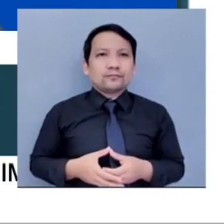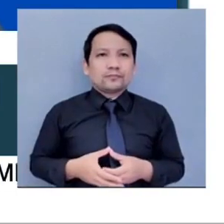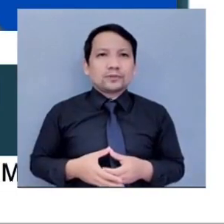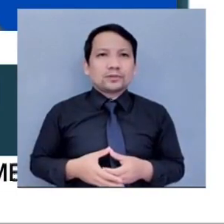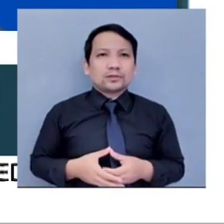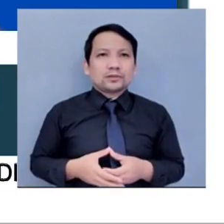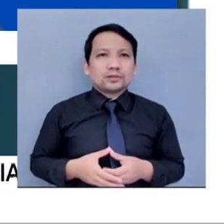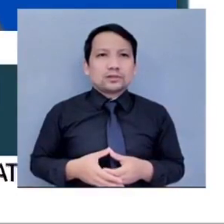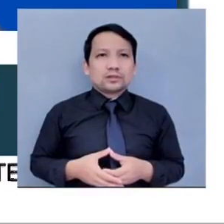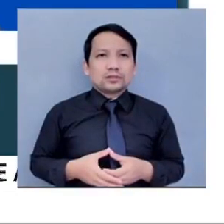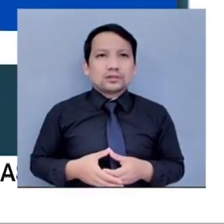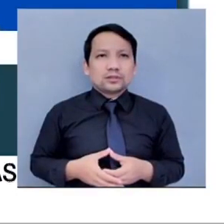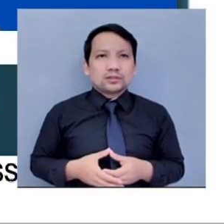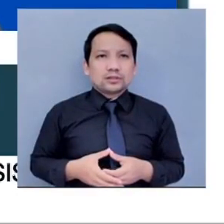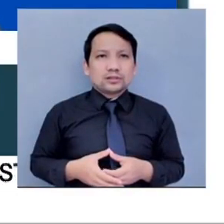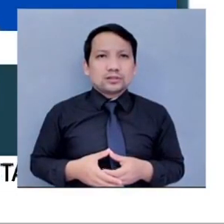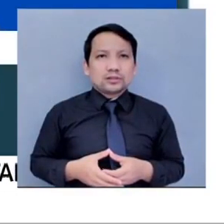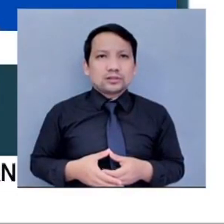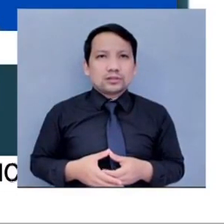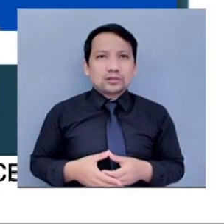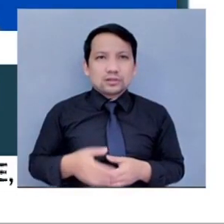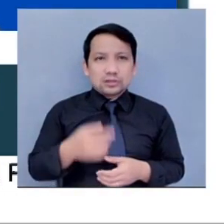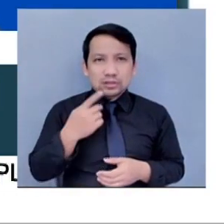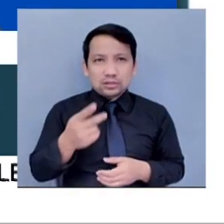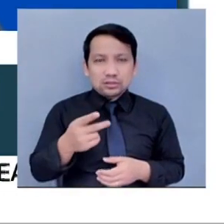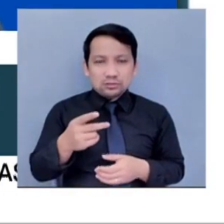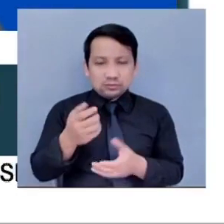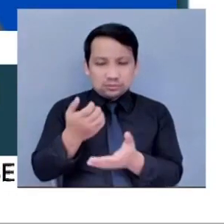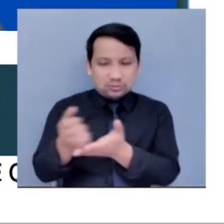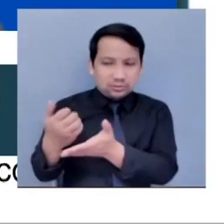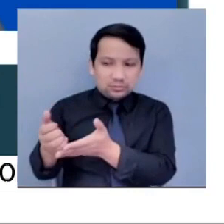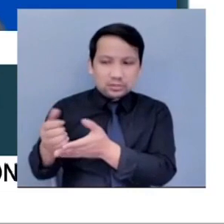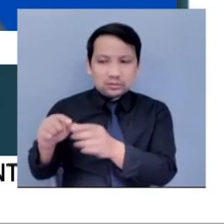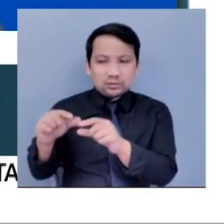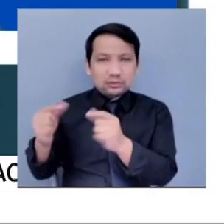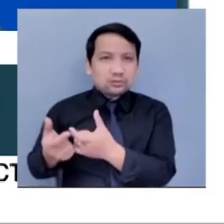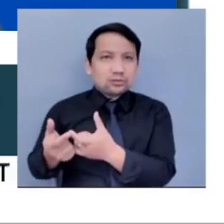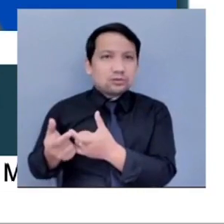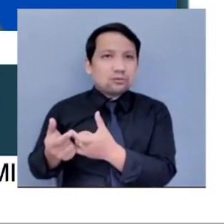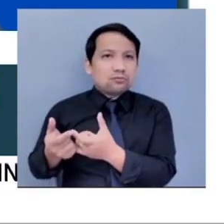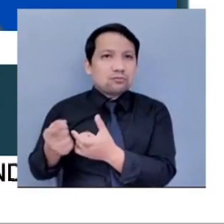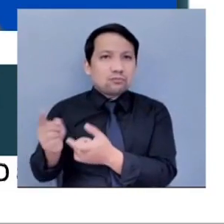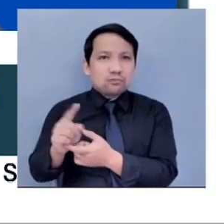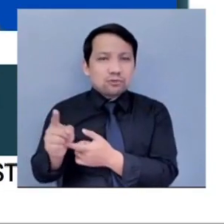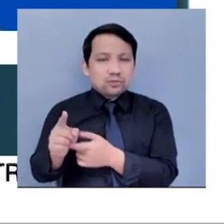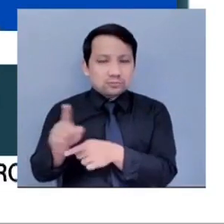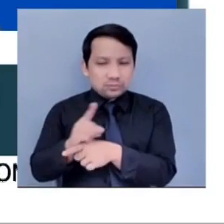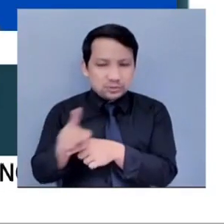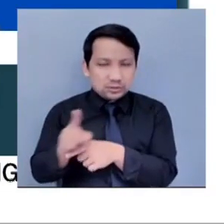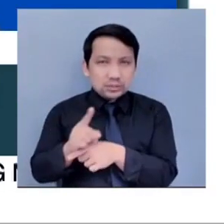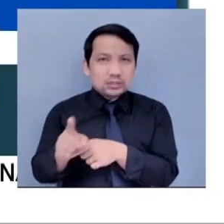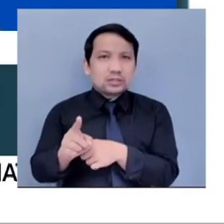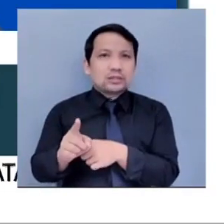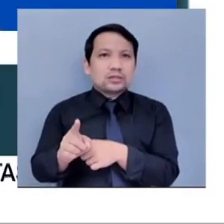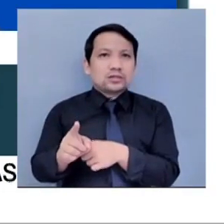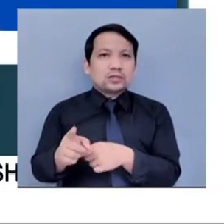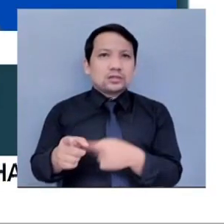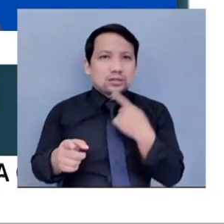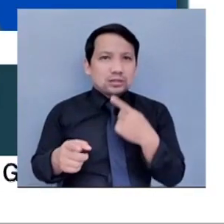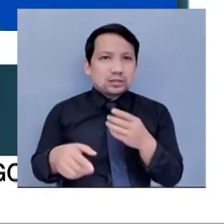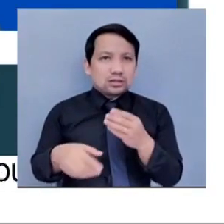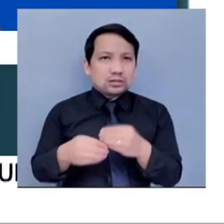also going forward. Of course, that's on the spending side, to discipline spending, anti-leakage,